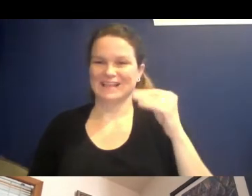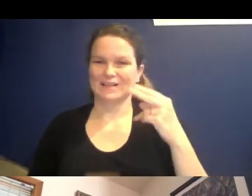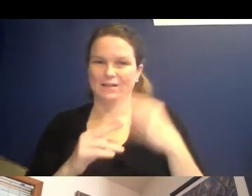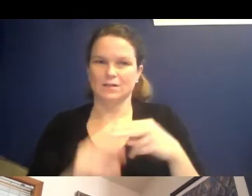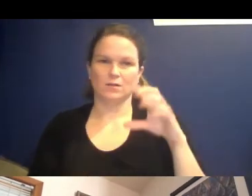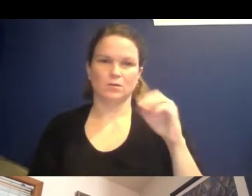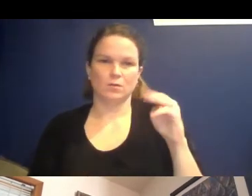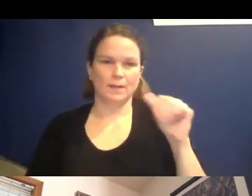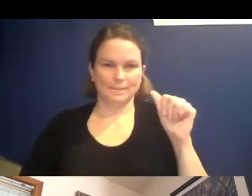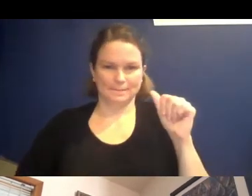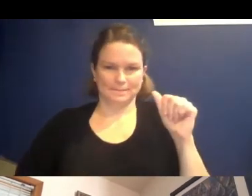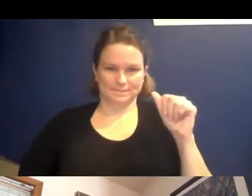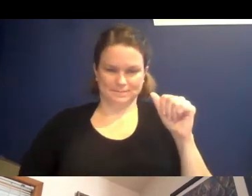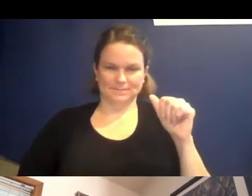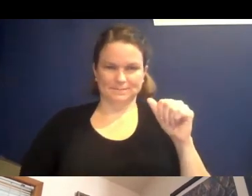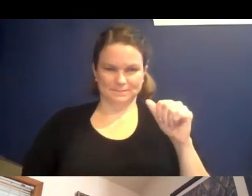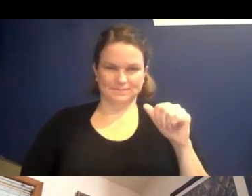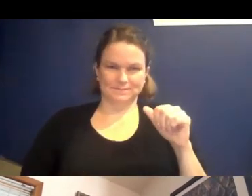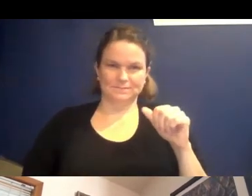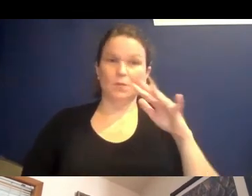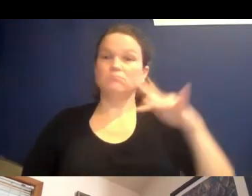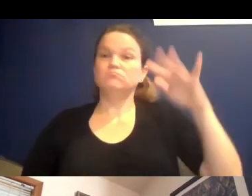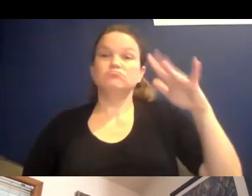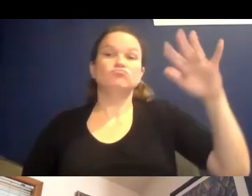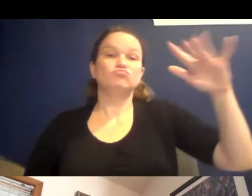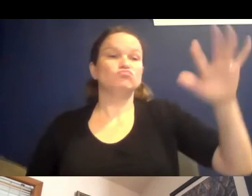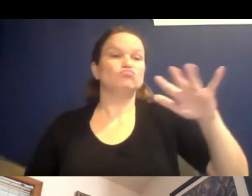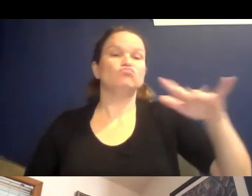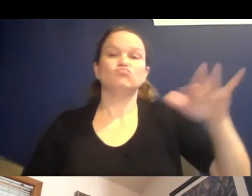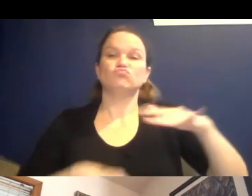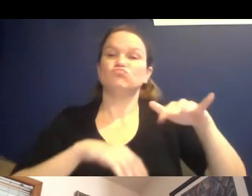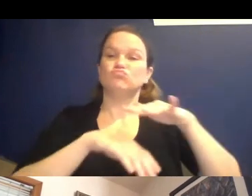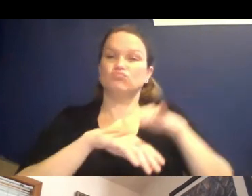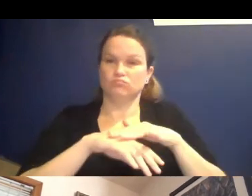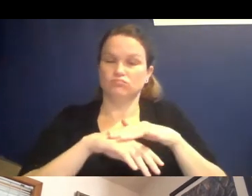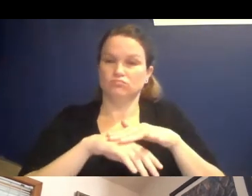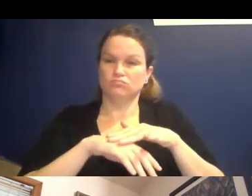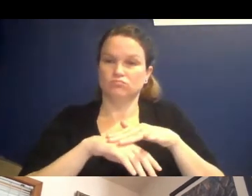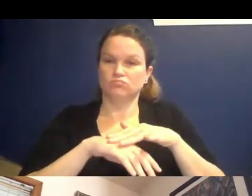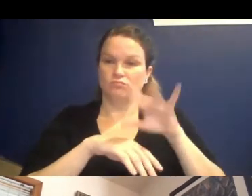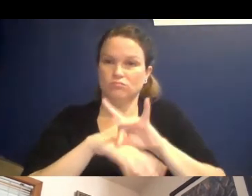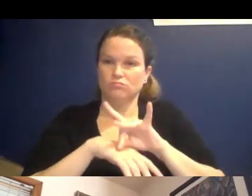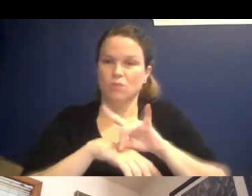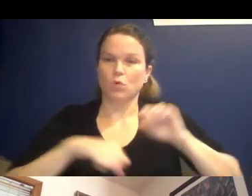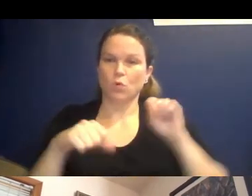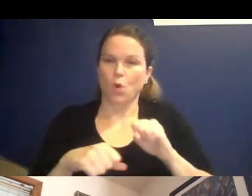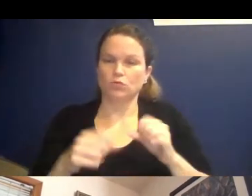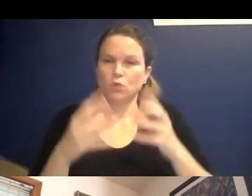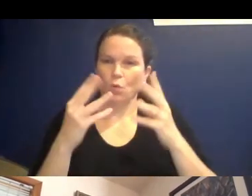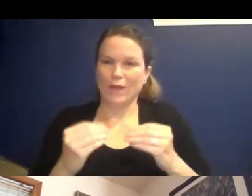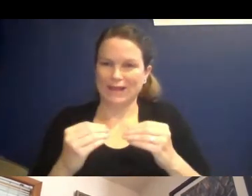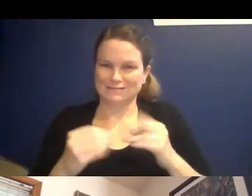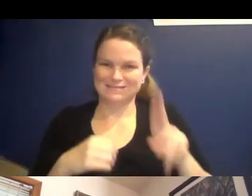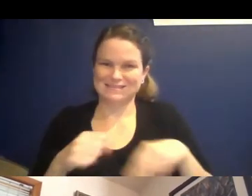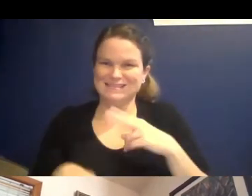coma, C-O-M-A, and they would land on the ground and it would get cold and wet, and that would be natural